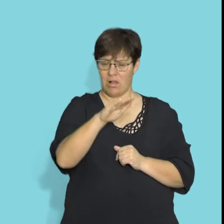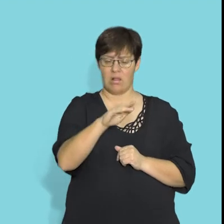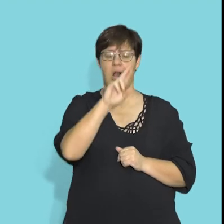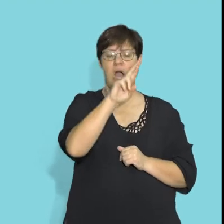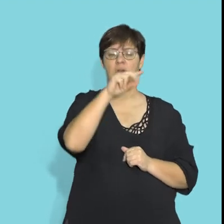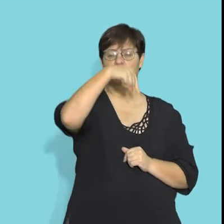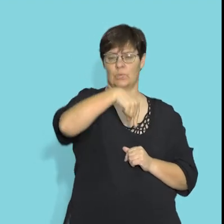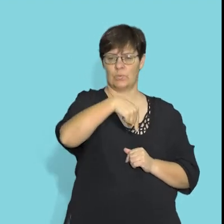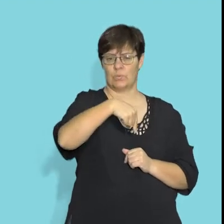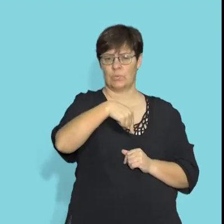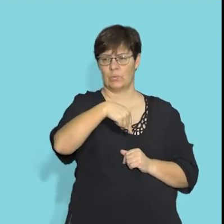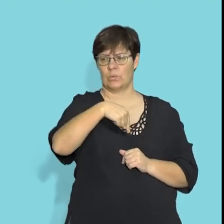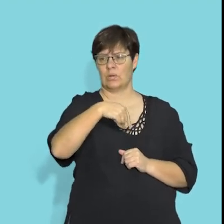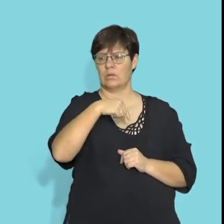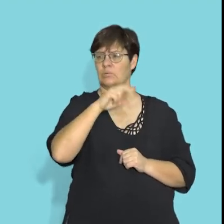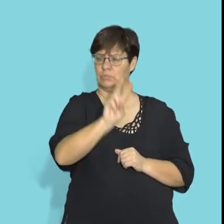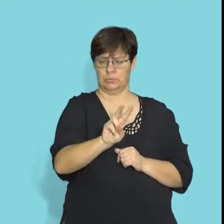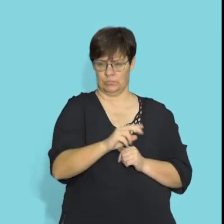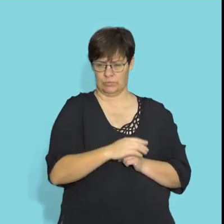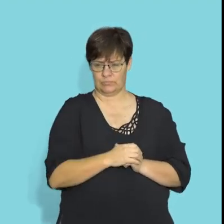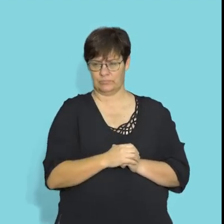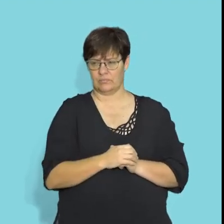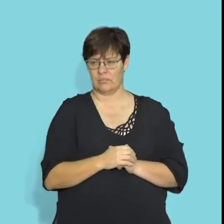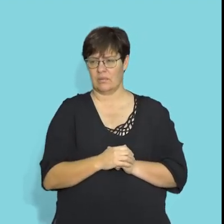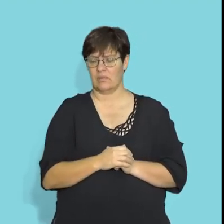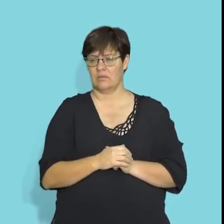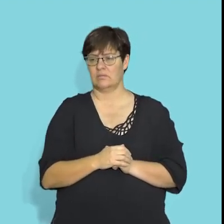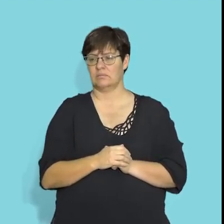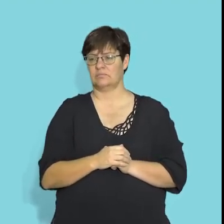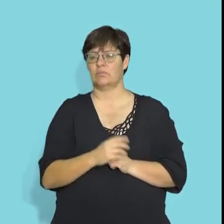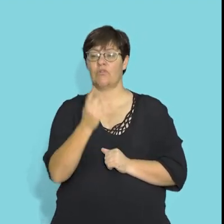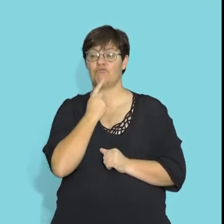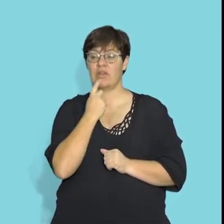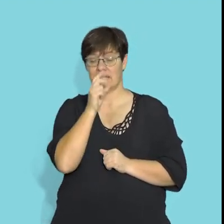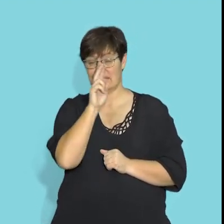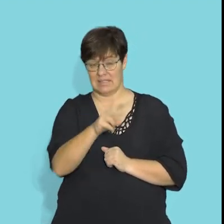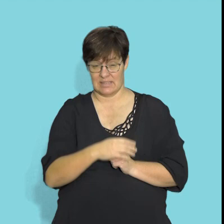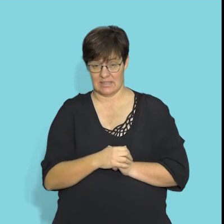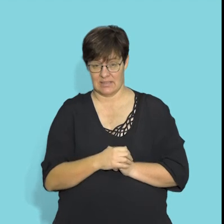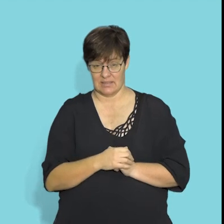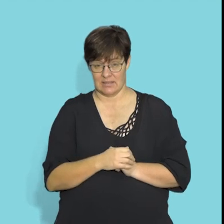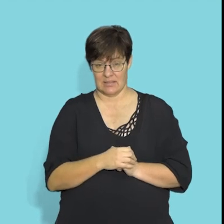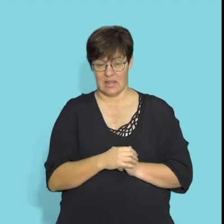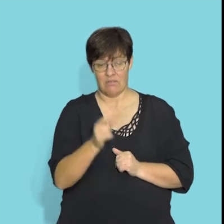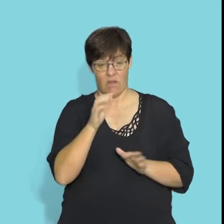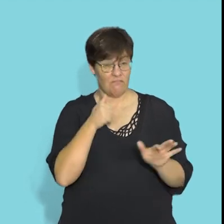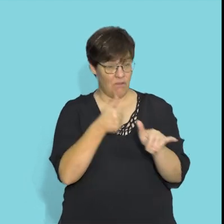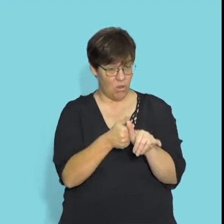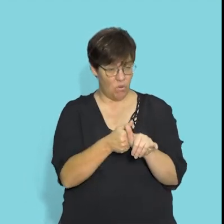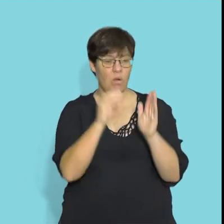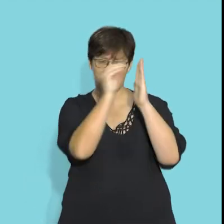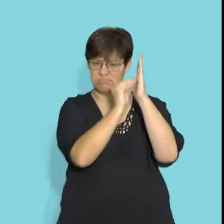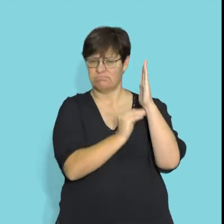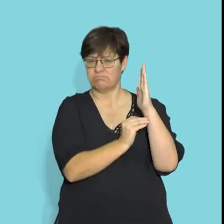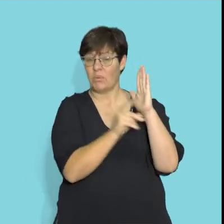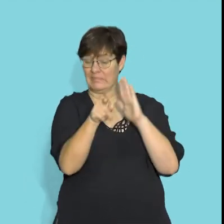of RQ is equal to 2, but what I'm going to do here, and I'm going to do this in red, and I want you guys to do this. If you're following, write this